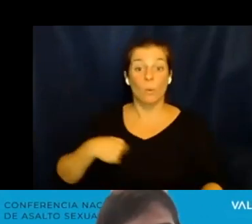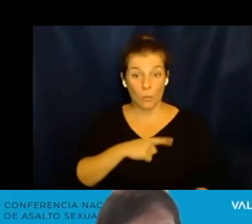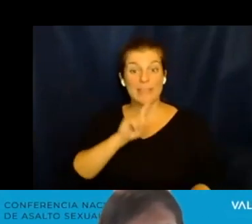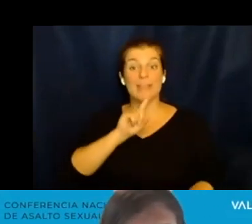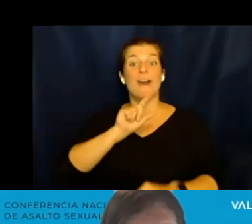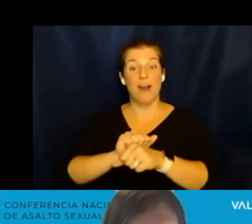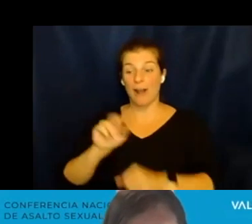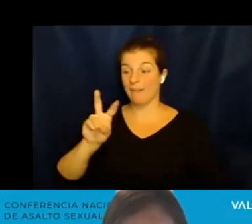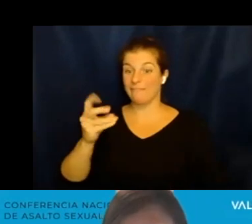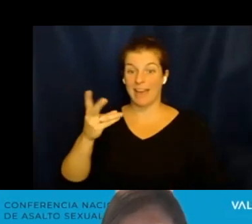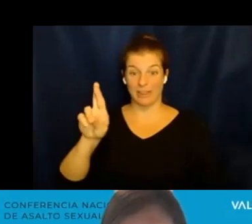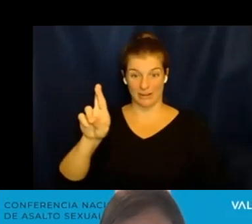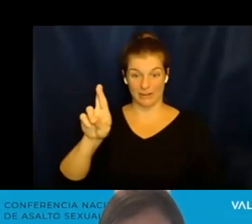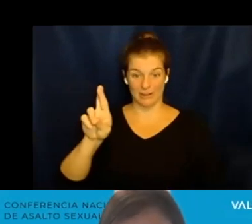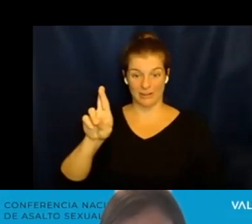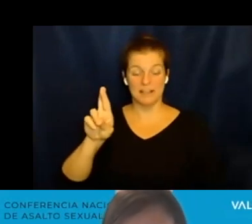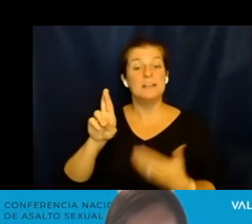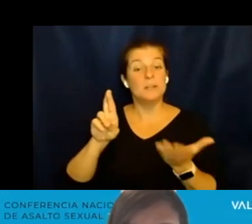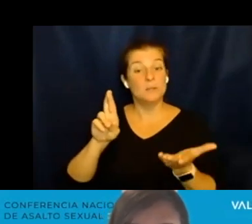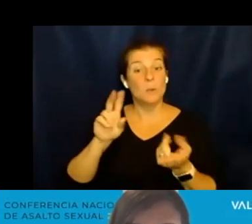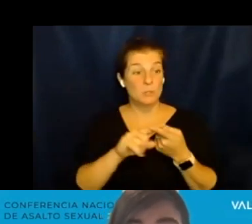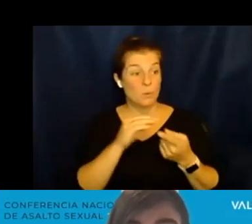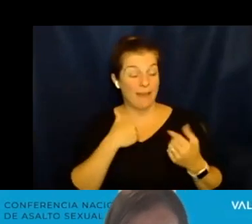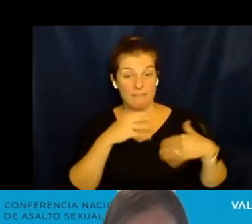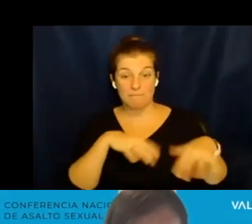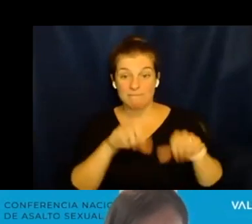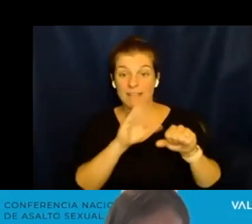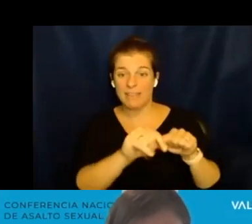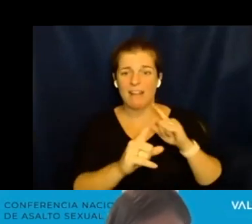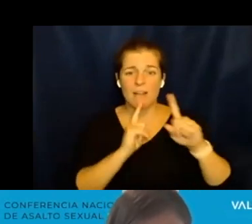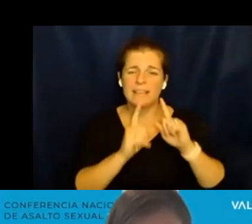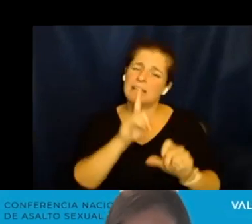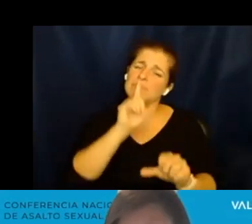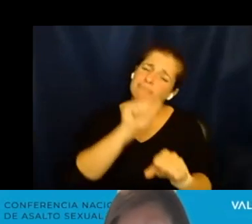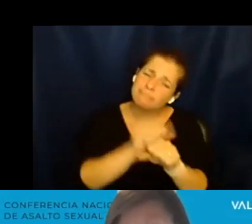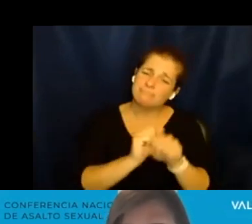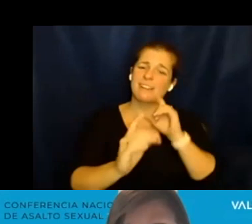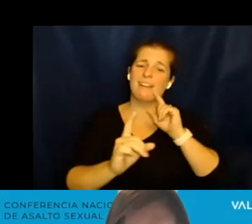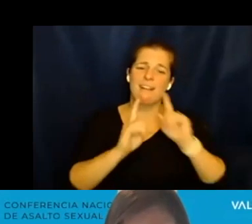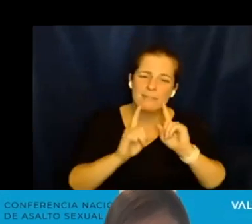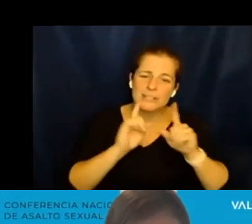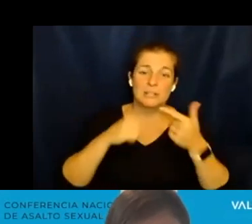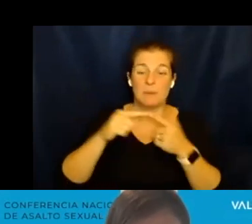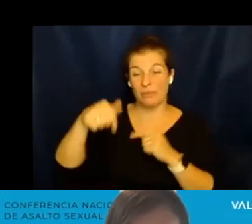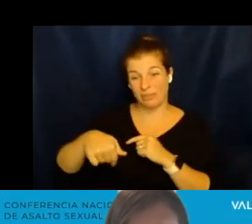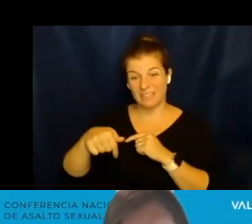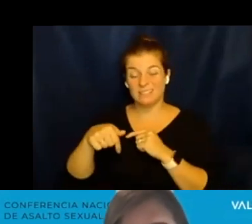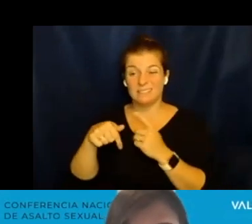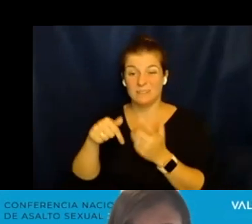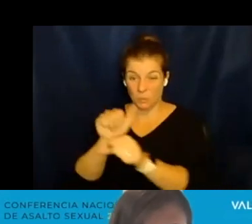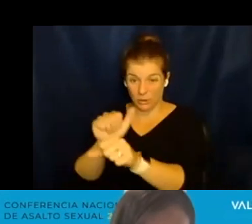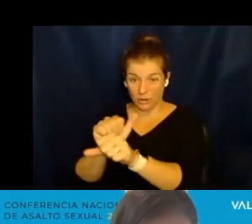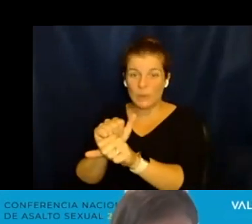Let's have, in order to have those conversations, those real conversations about this very important work, very